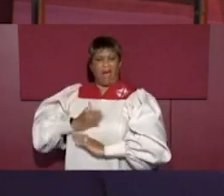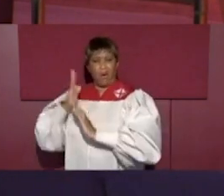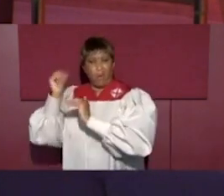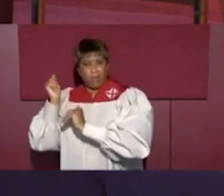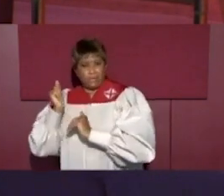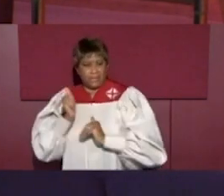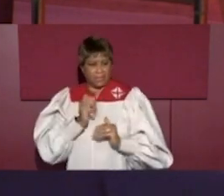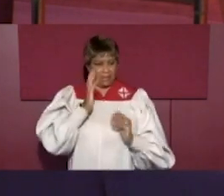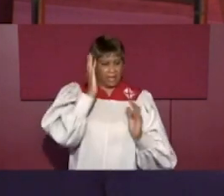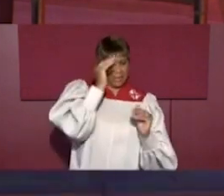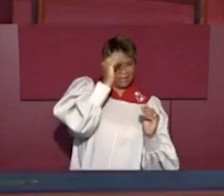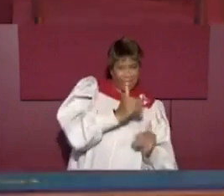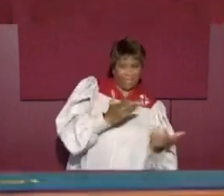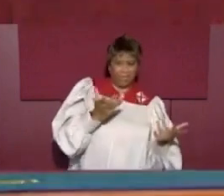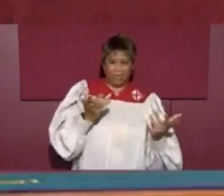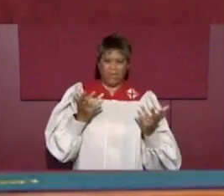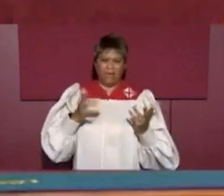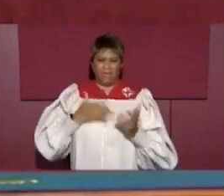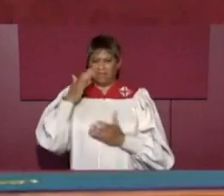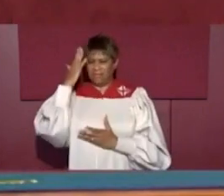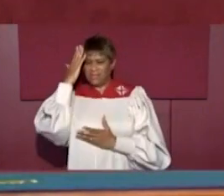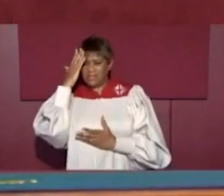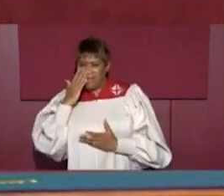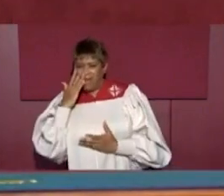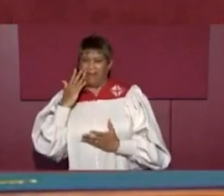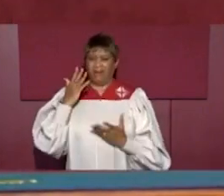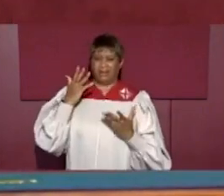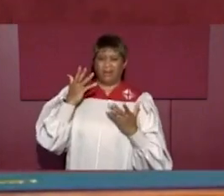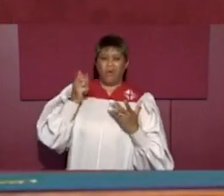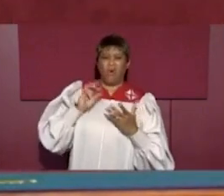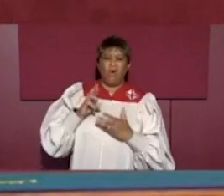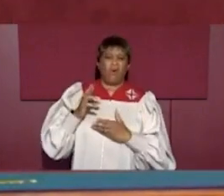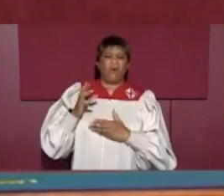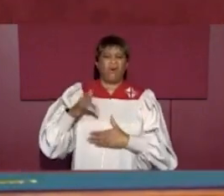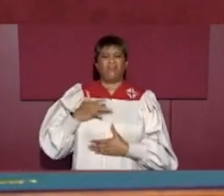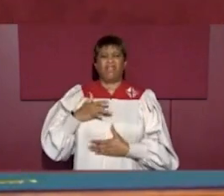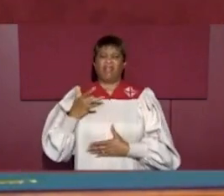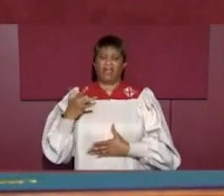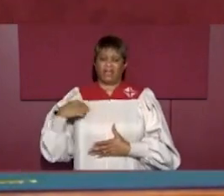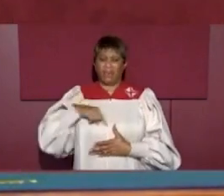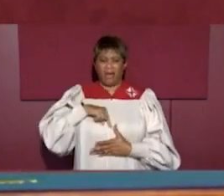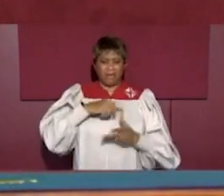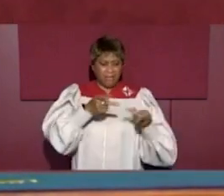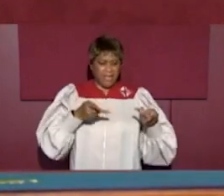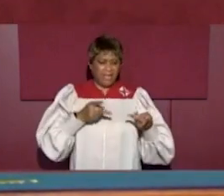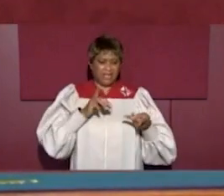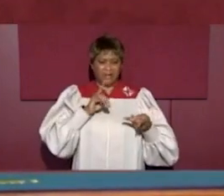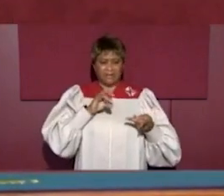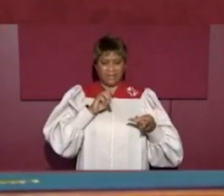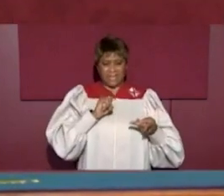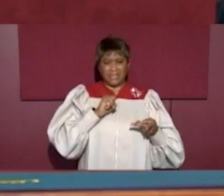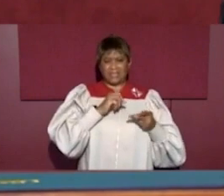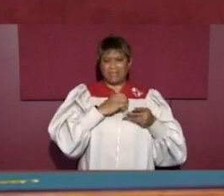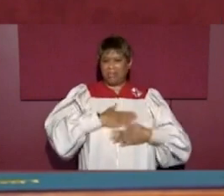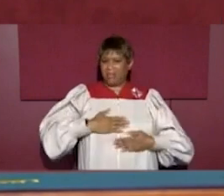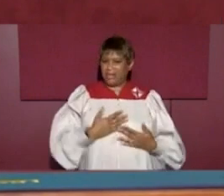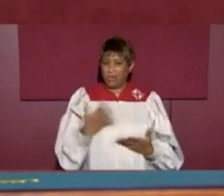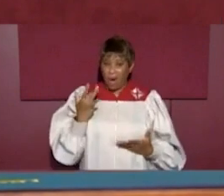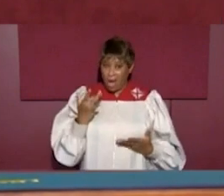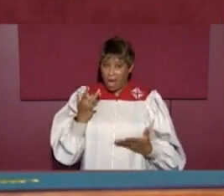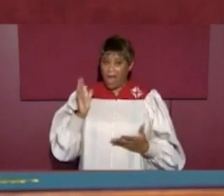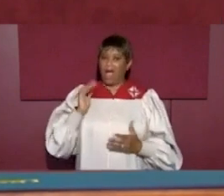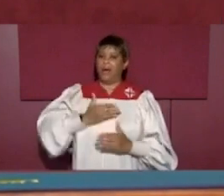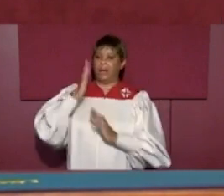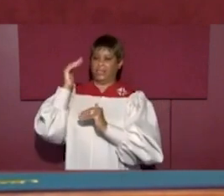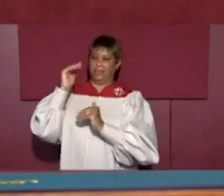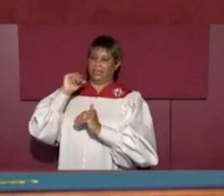find ourselves with sadness, and we find ourselves in a place of displeasure, but it's because our expectations